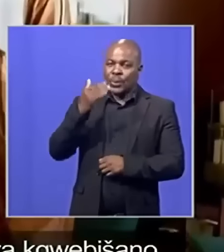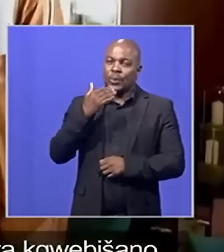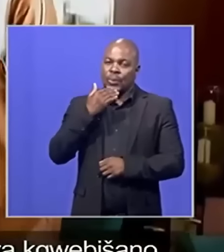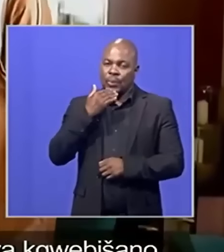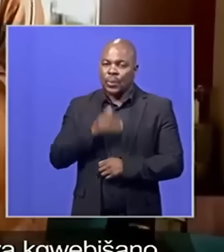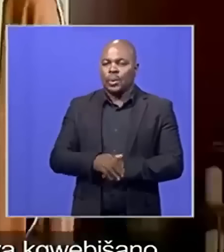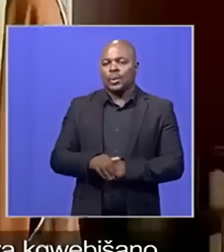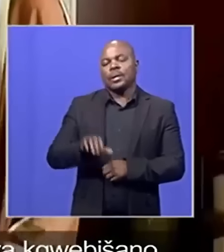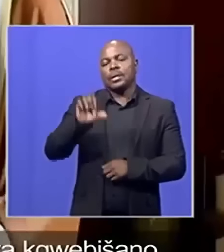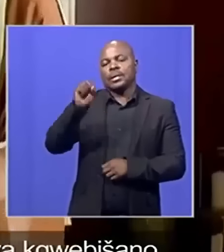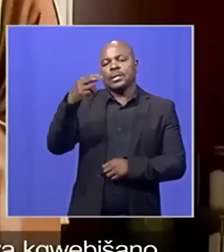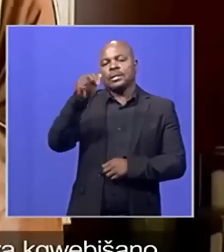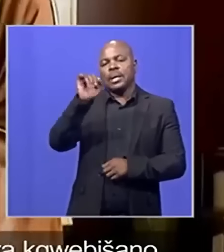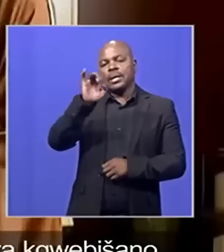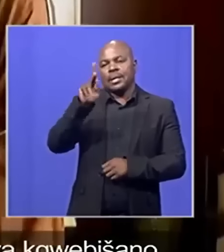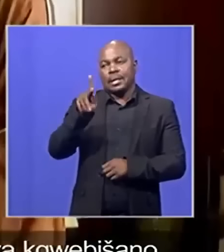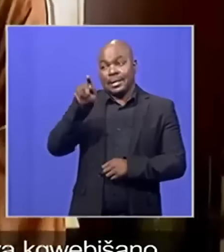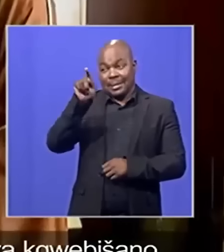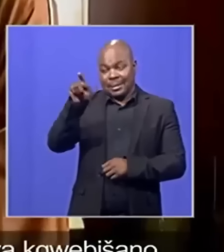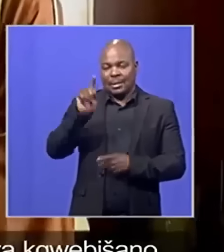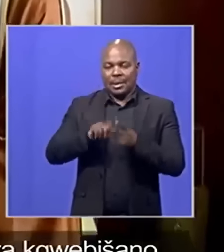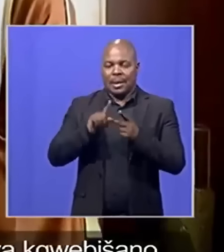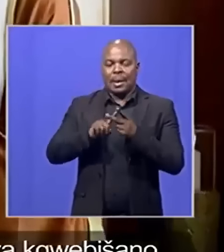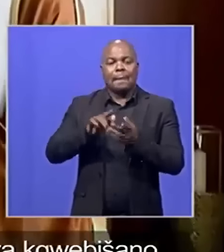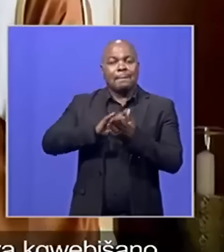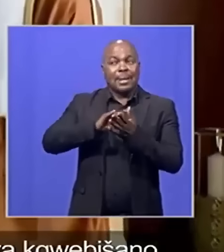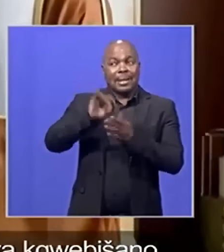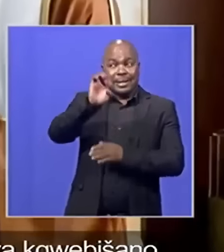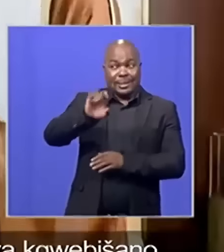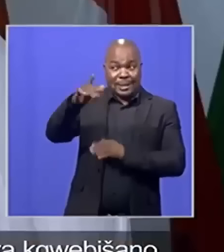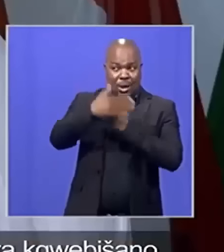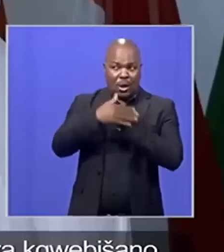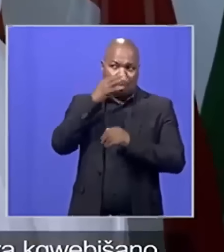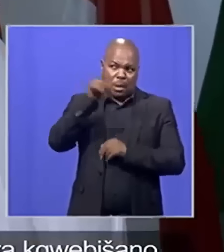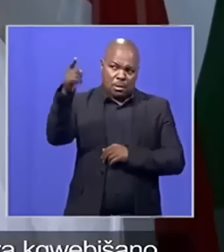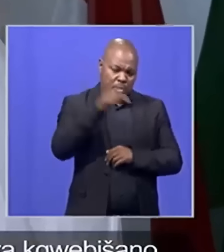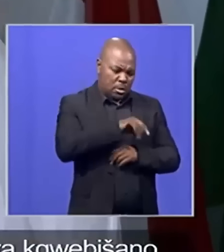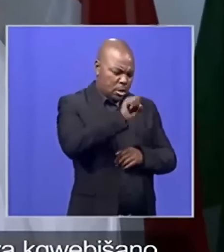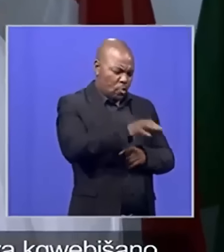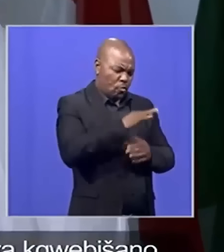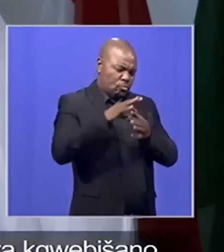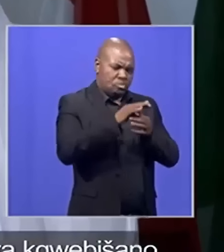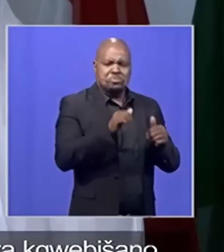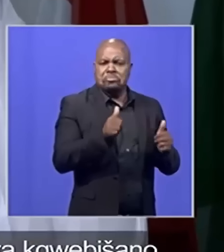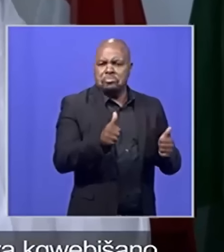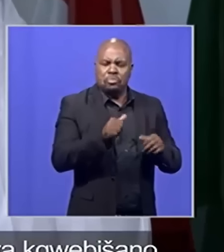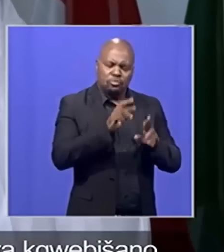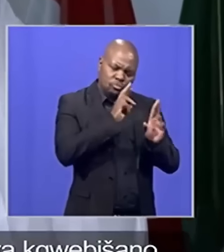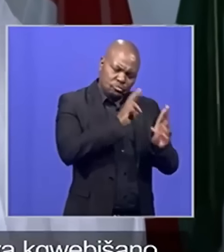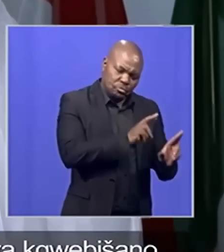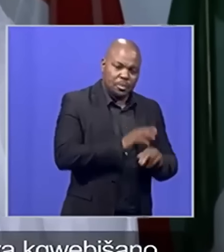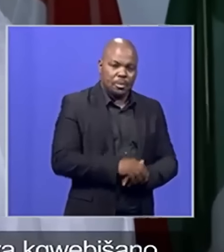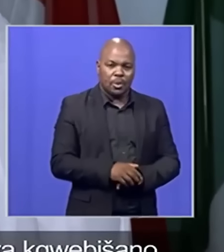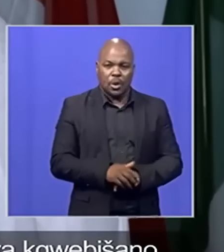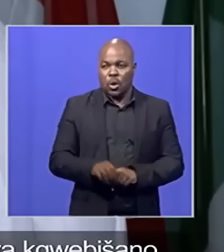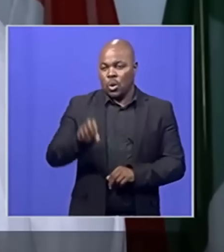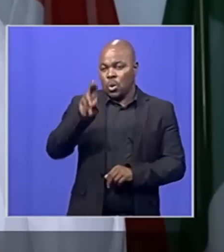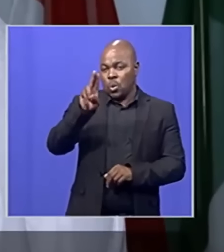bin Zayed Al Nahyan. Naga ya Middle East e re e hlompha segwera sa yona le Afrika Borwa. The relation between UAE